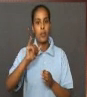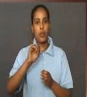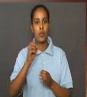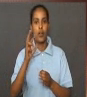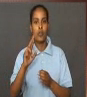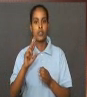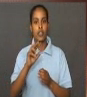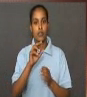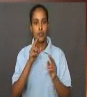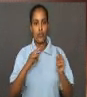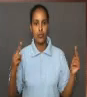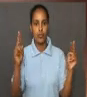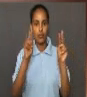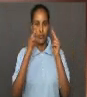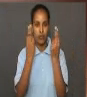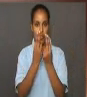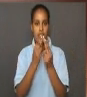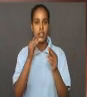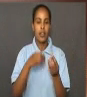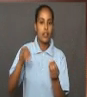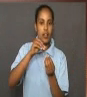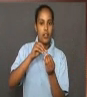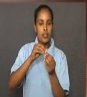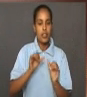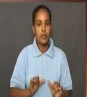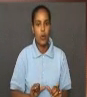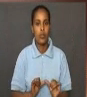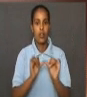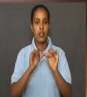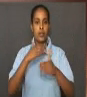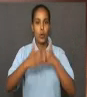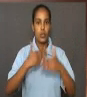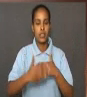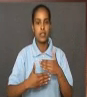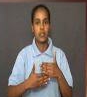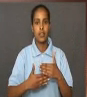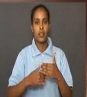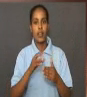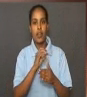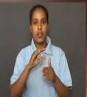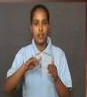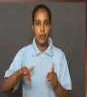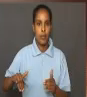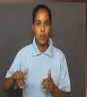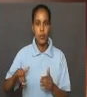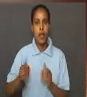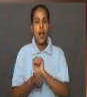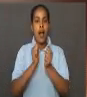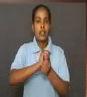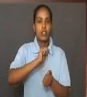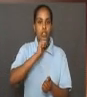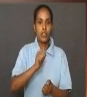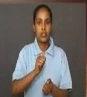of the universe increases in a spontaneous process and remains